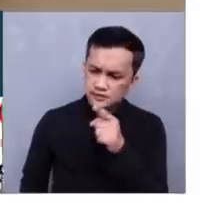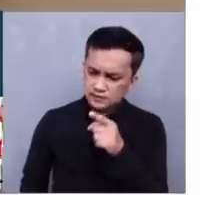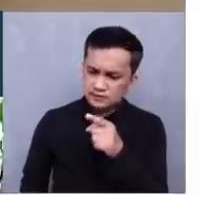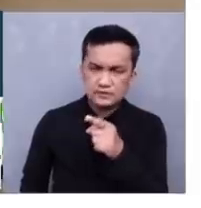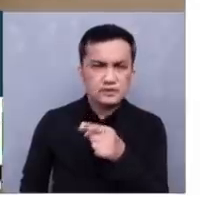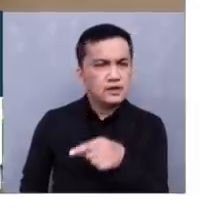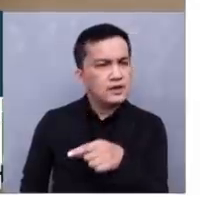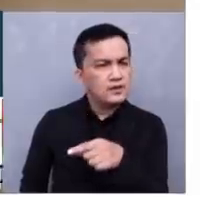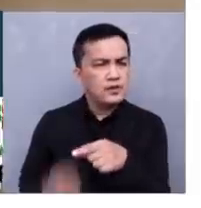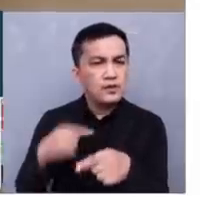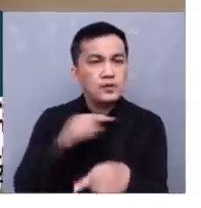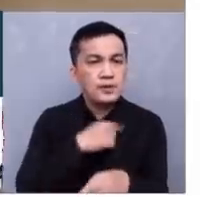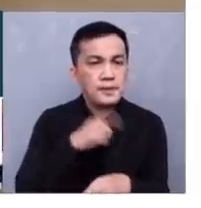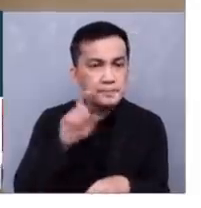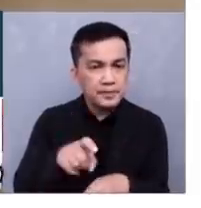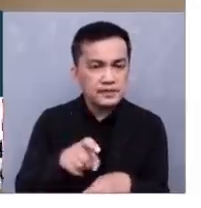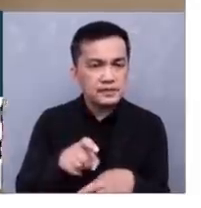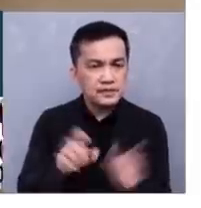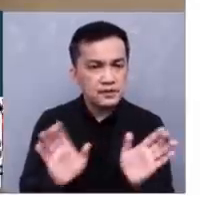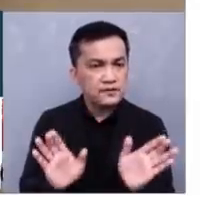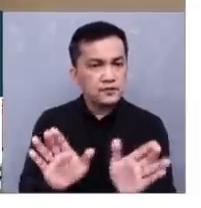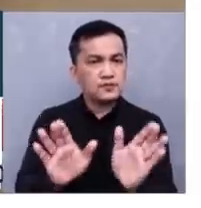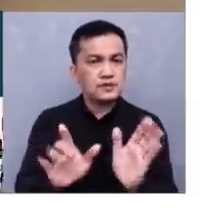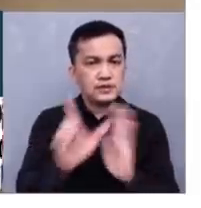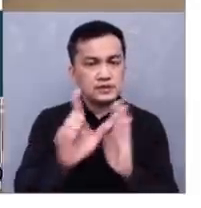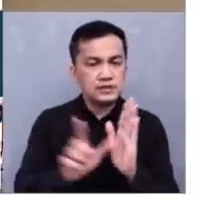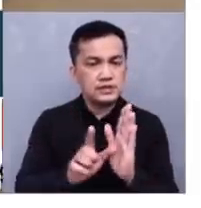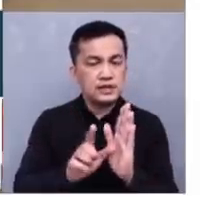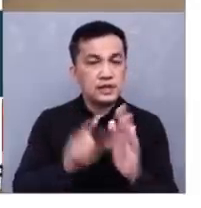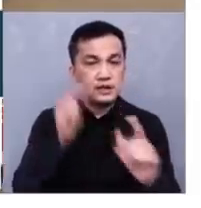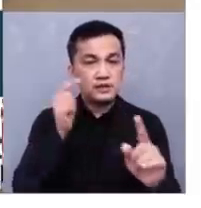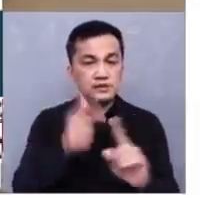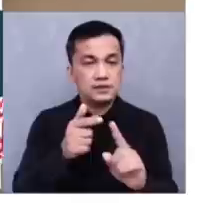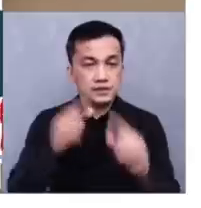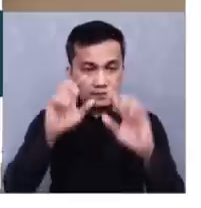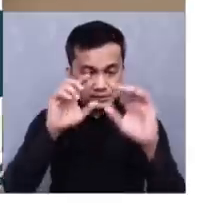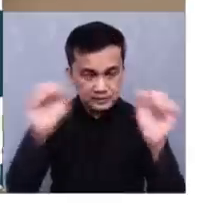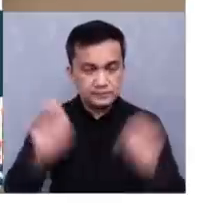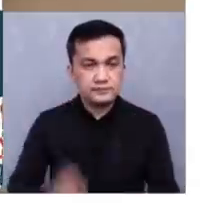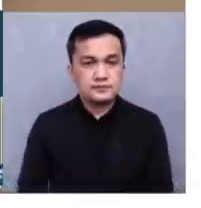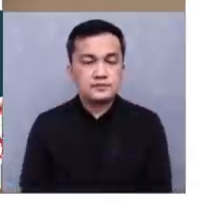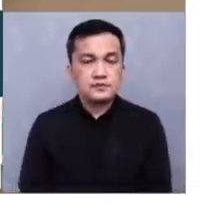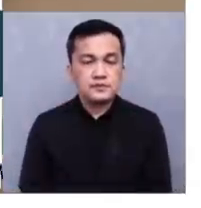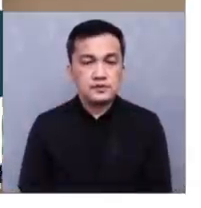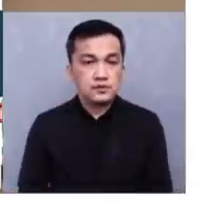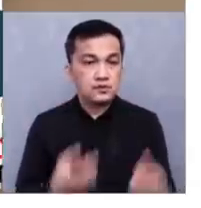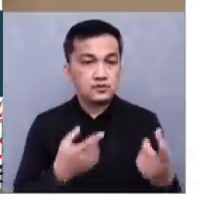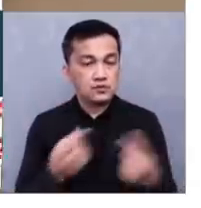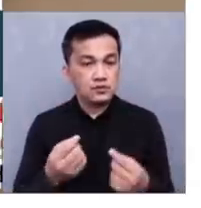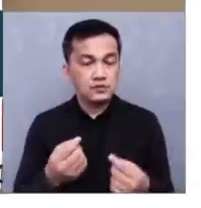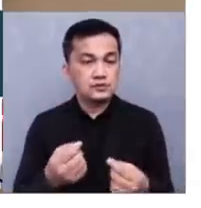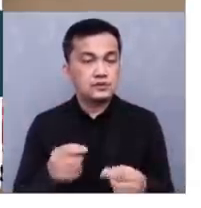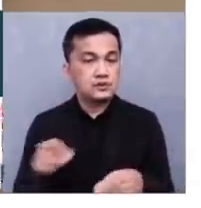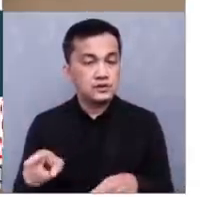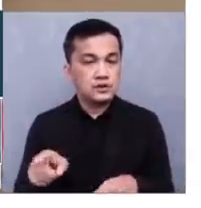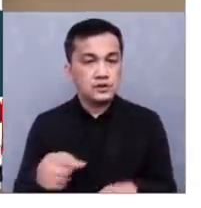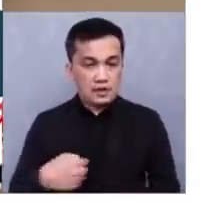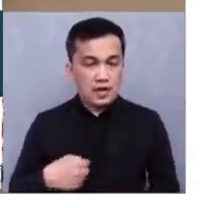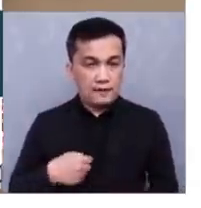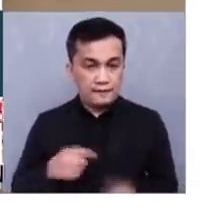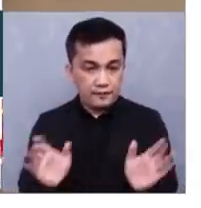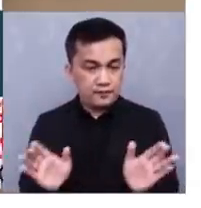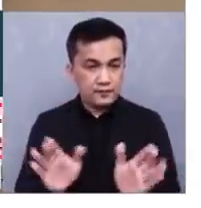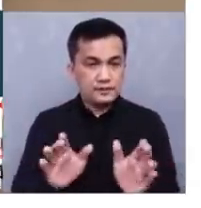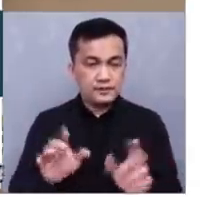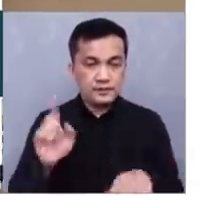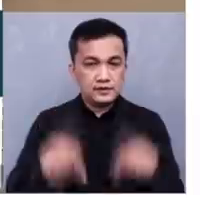we have to still push the legislative agenda of the president. No? In doing so, I have to push the various